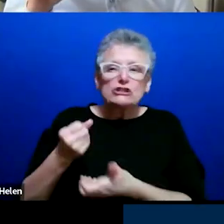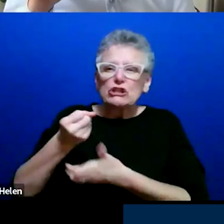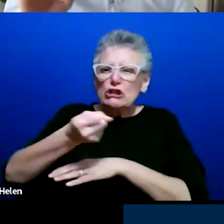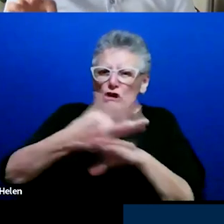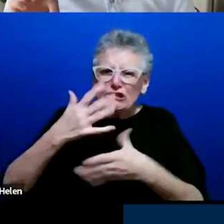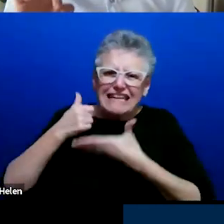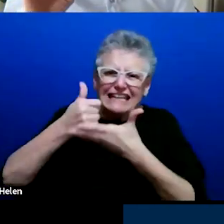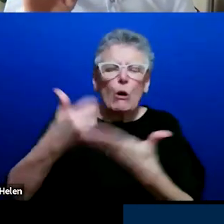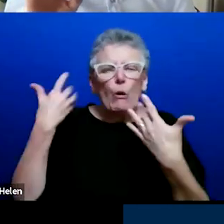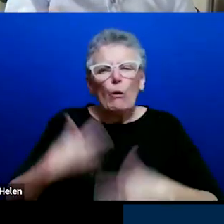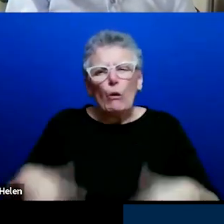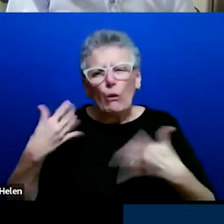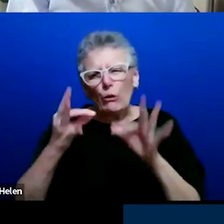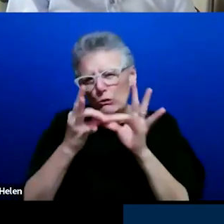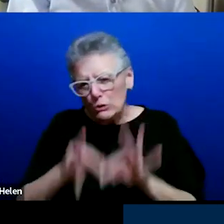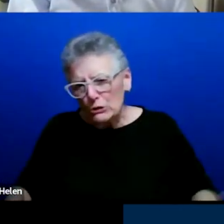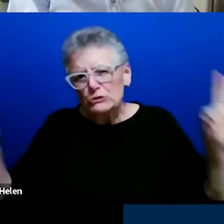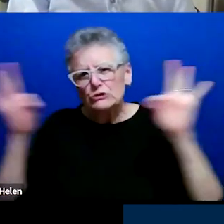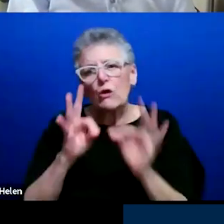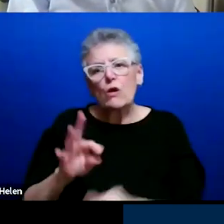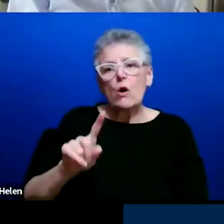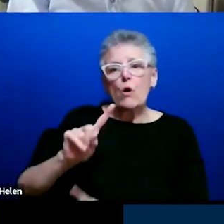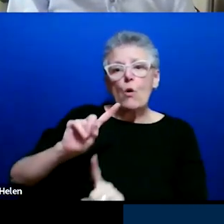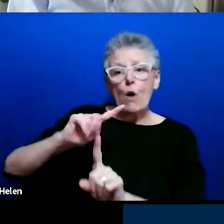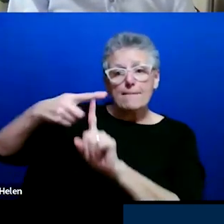is crucial. And we talked about that 1-3-6 rule